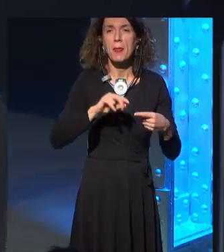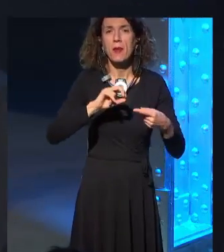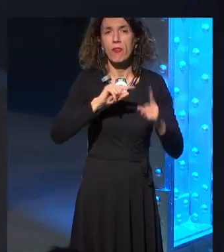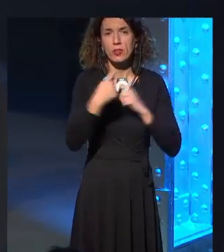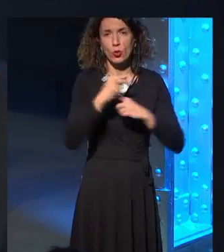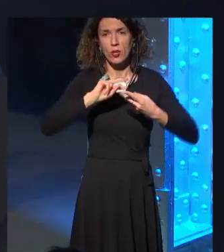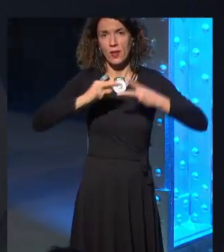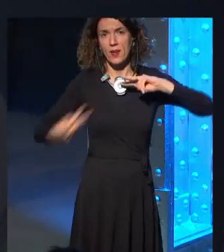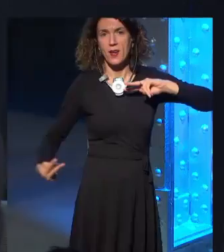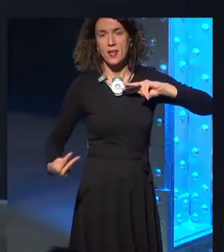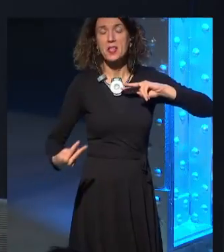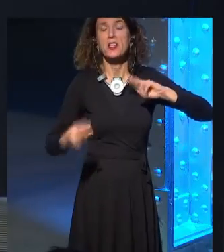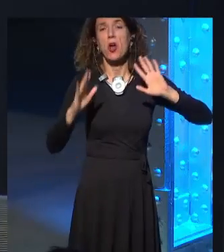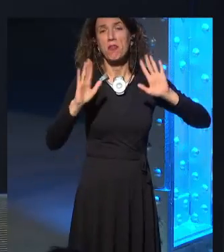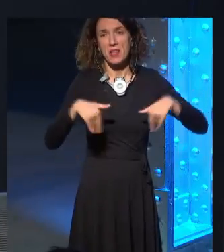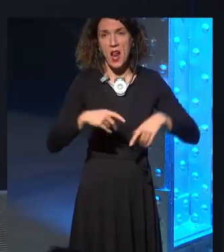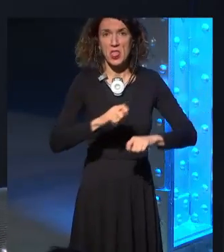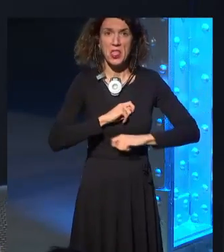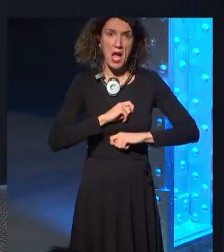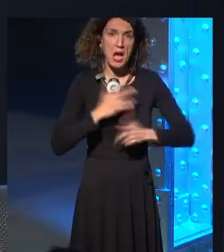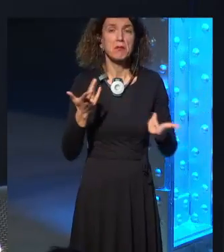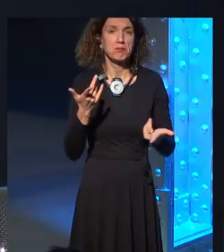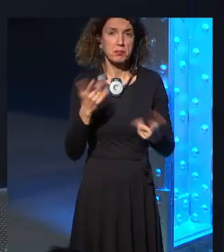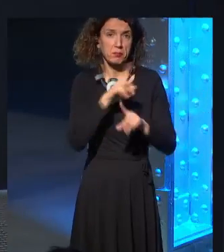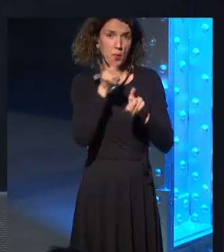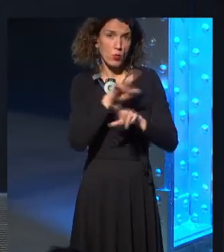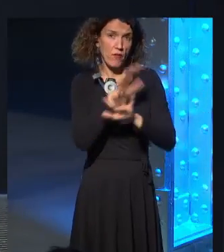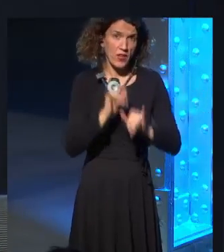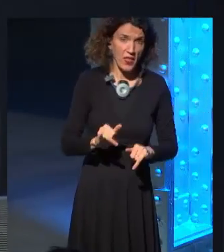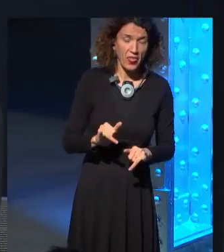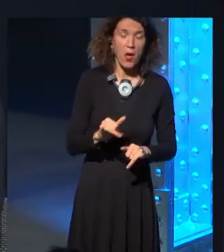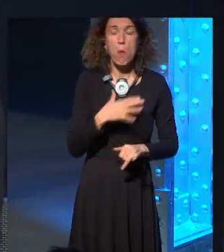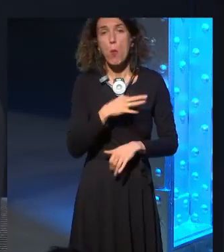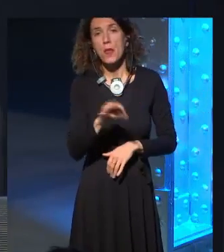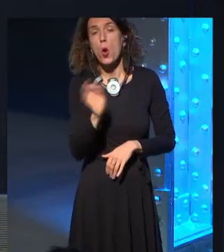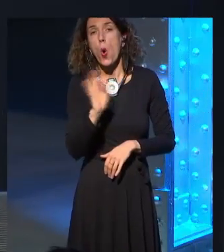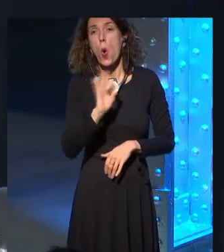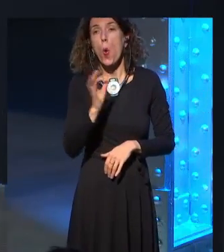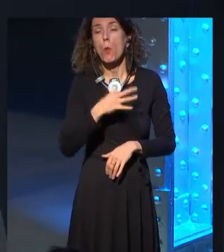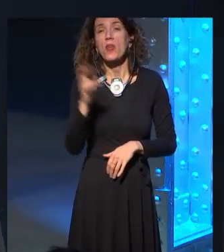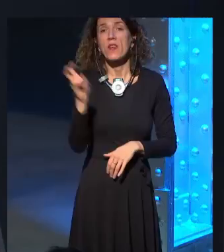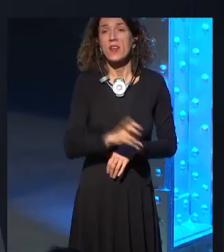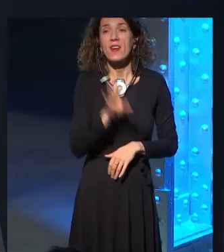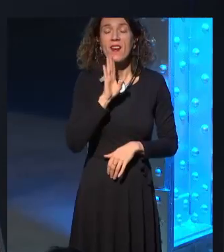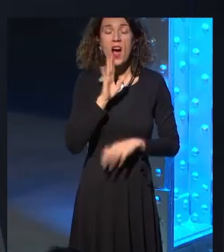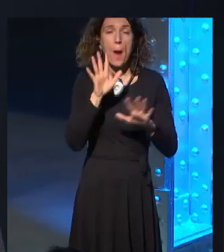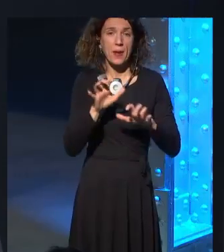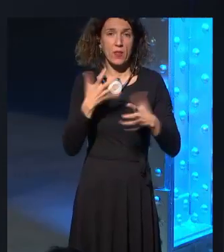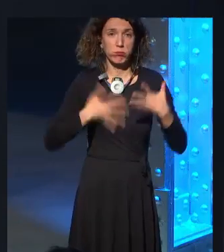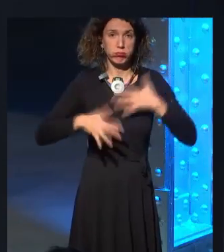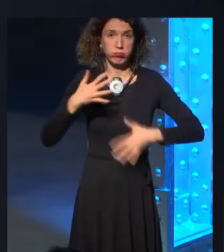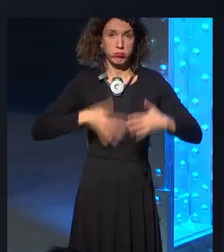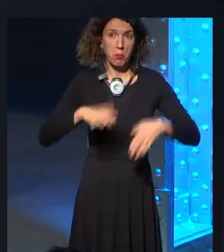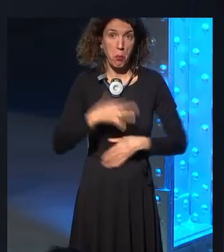start studying happiness or what comes from learning about happiness. But yeah, I do. I think so.